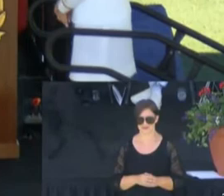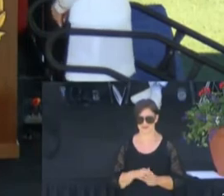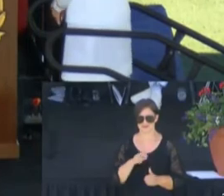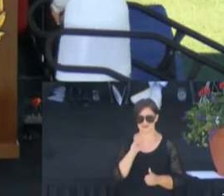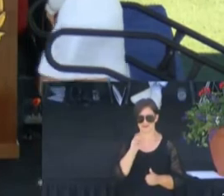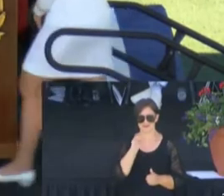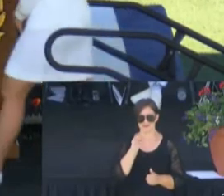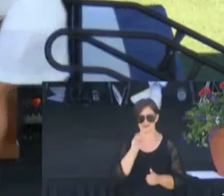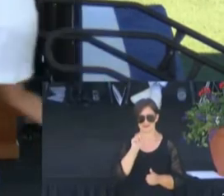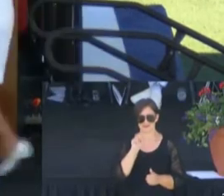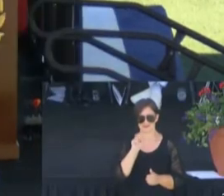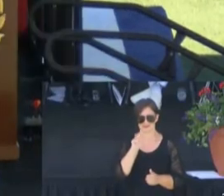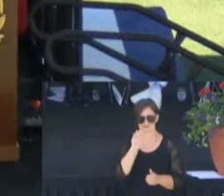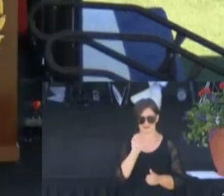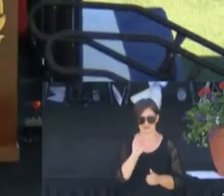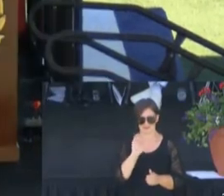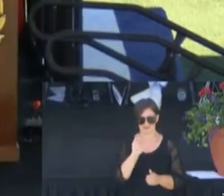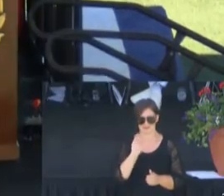Madeline Marie Thibault.